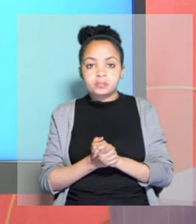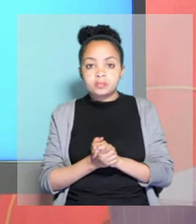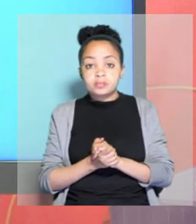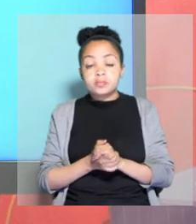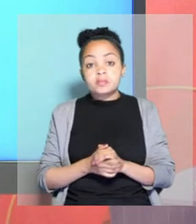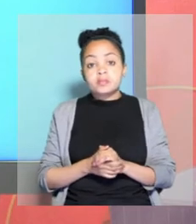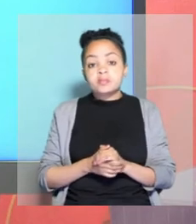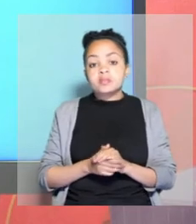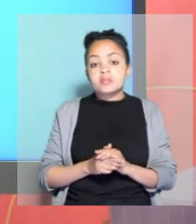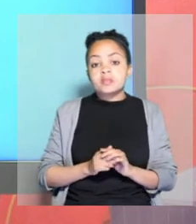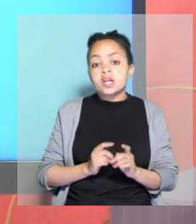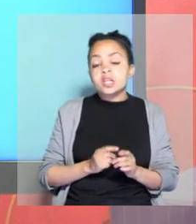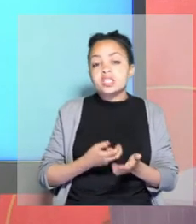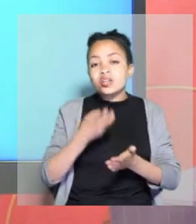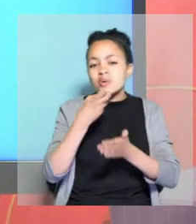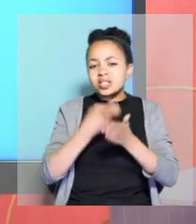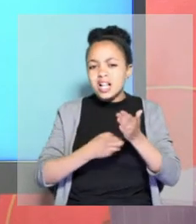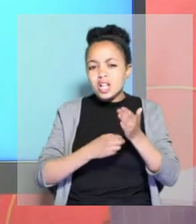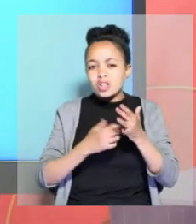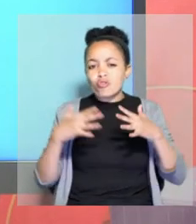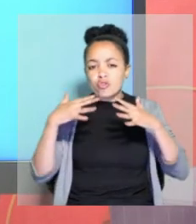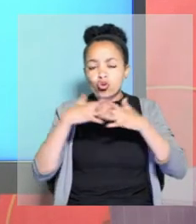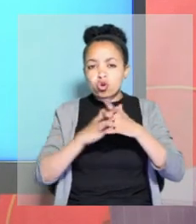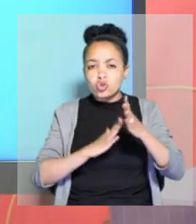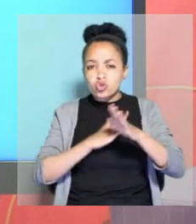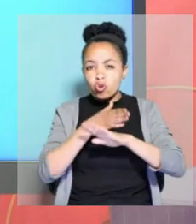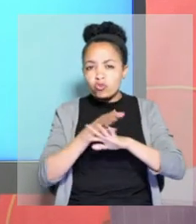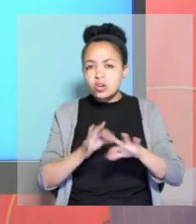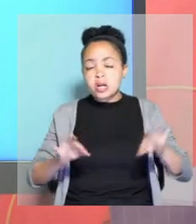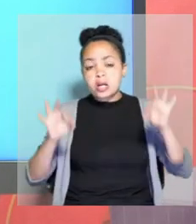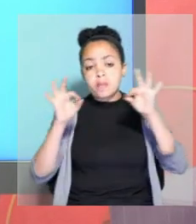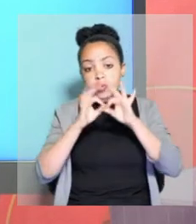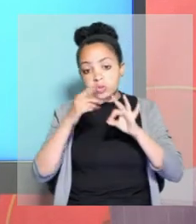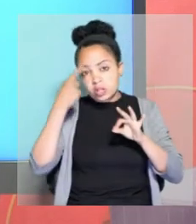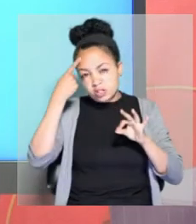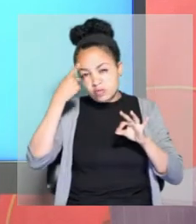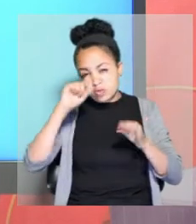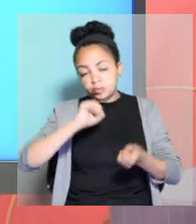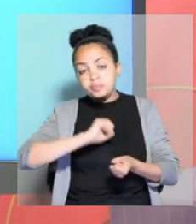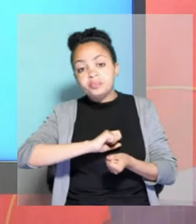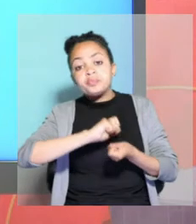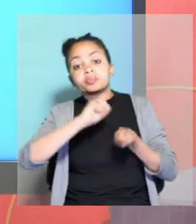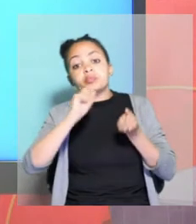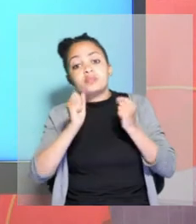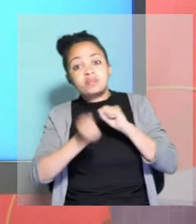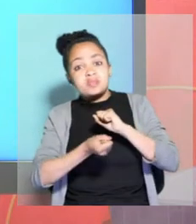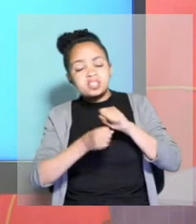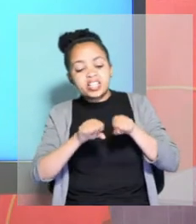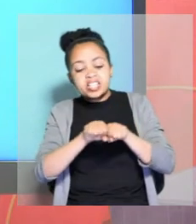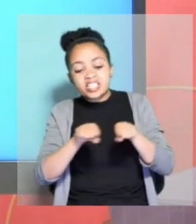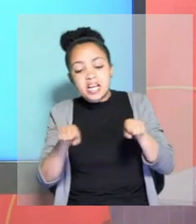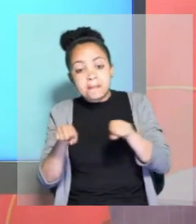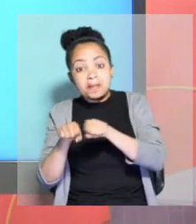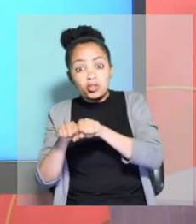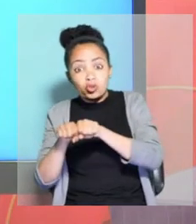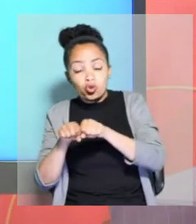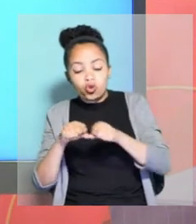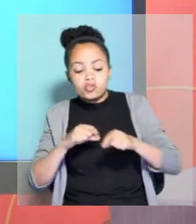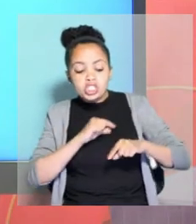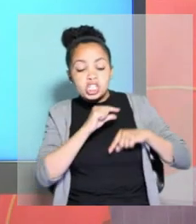as a result of crowd over which is important for exchanging a segment of genetic